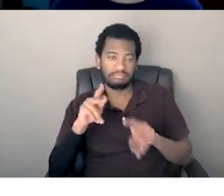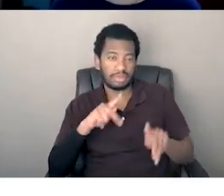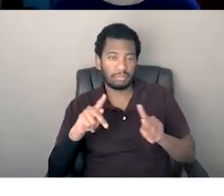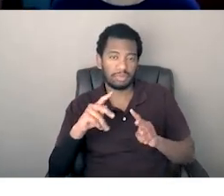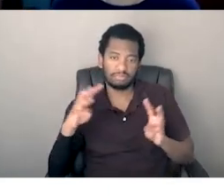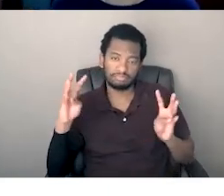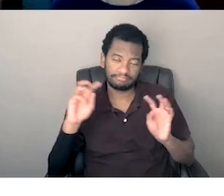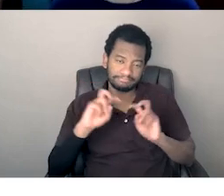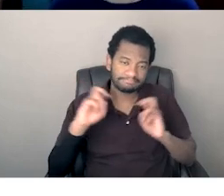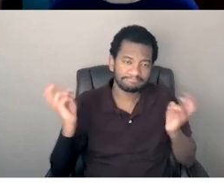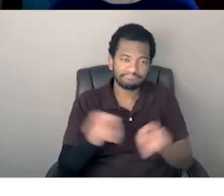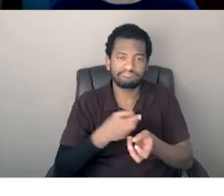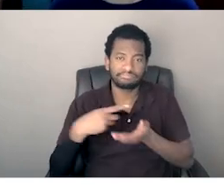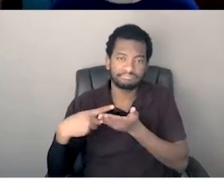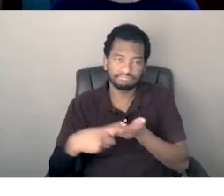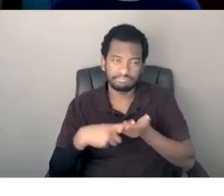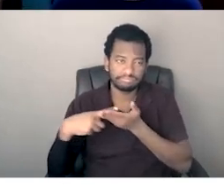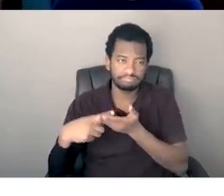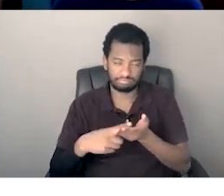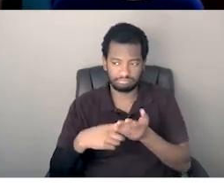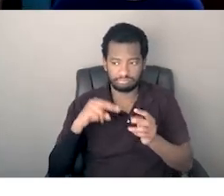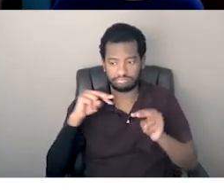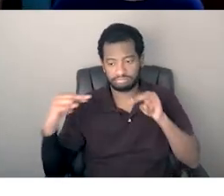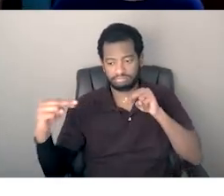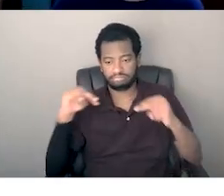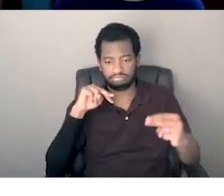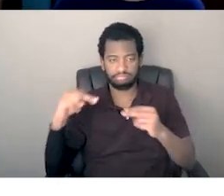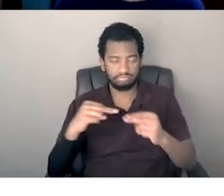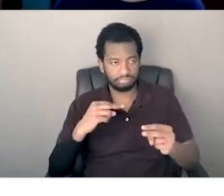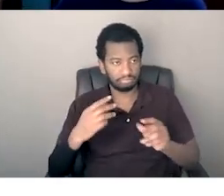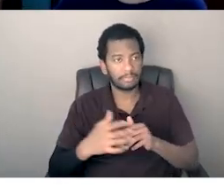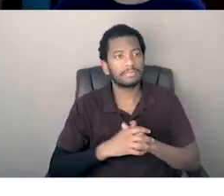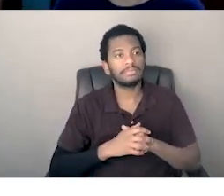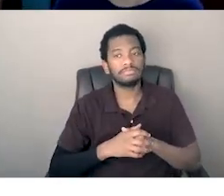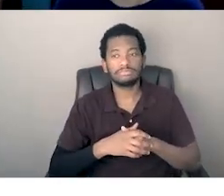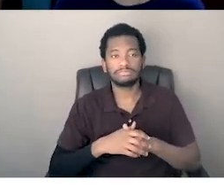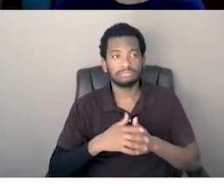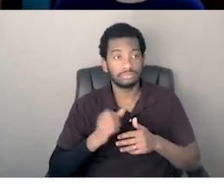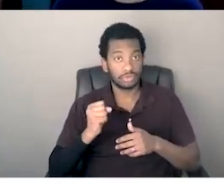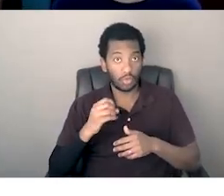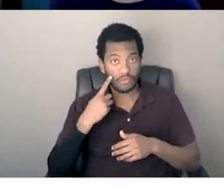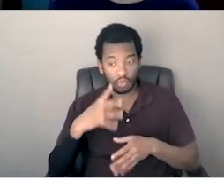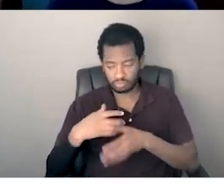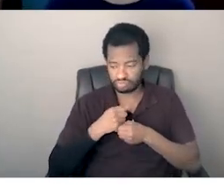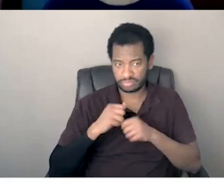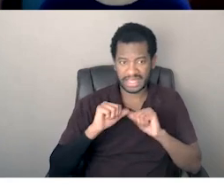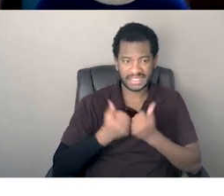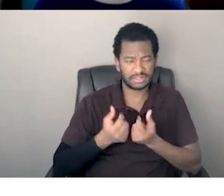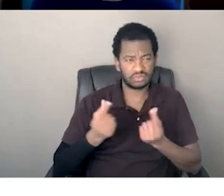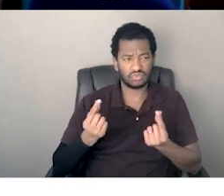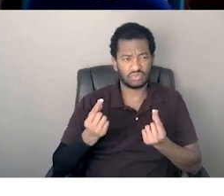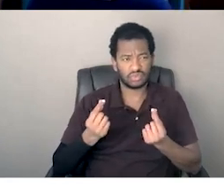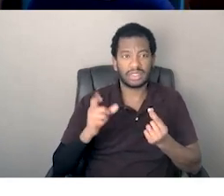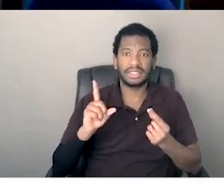So what does this mean for procuring agencies? It means that we need to allow funding to be